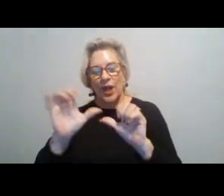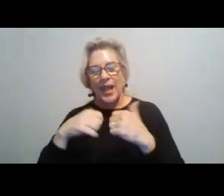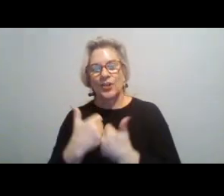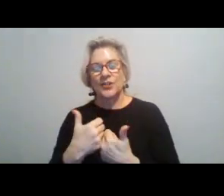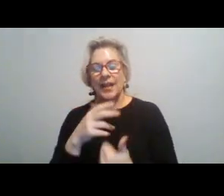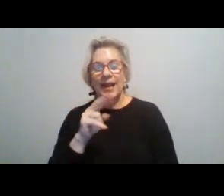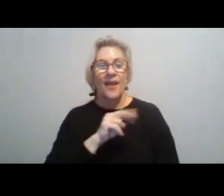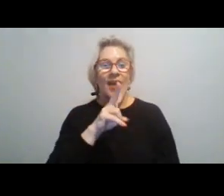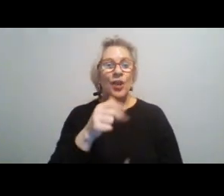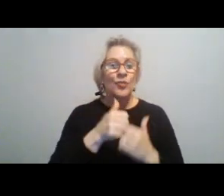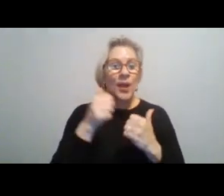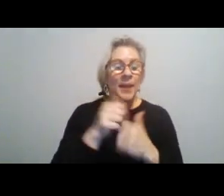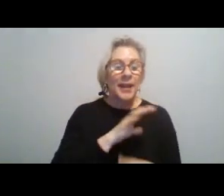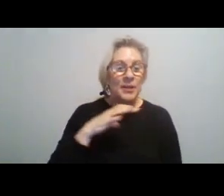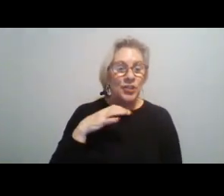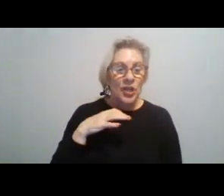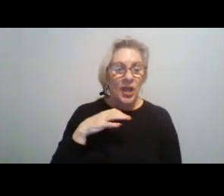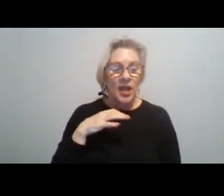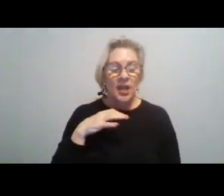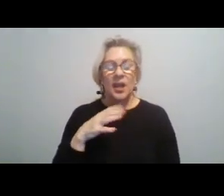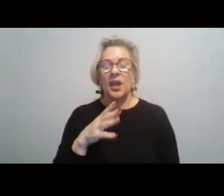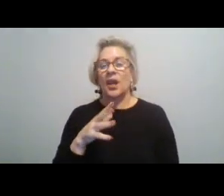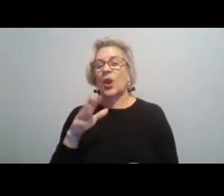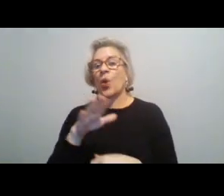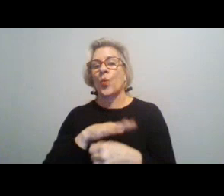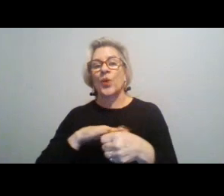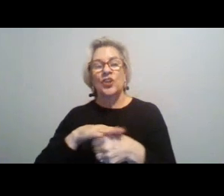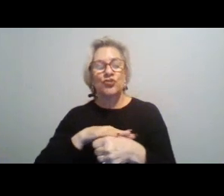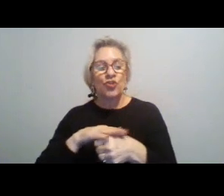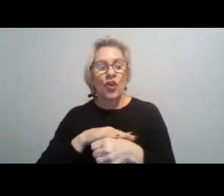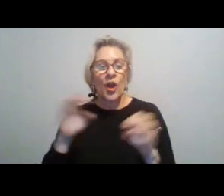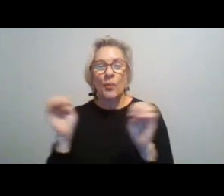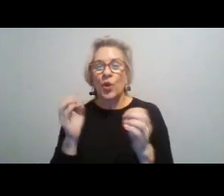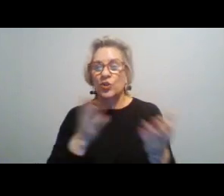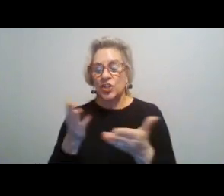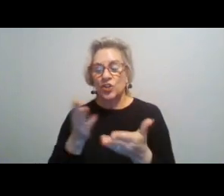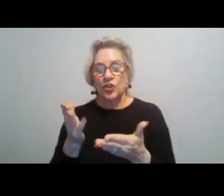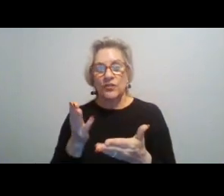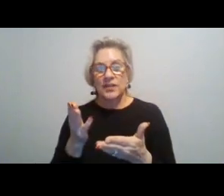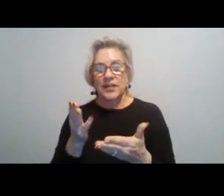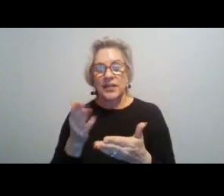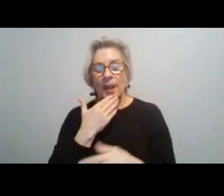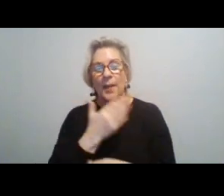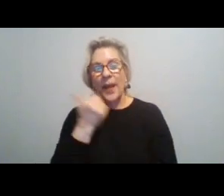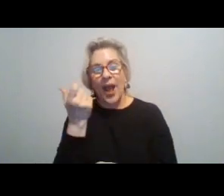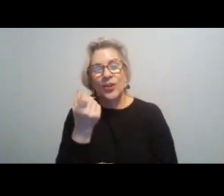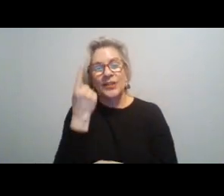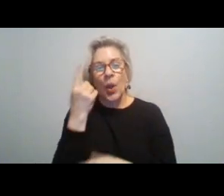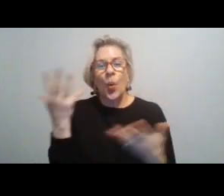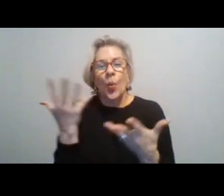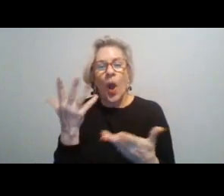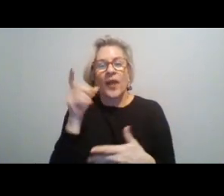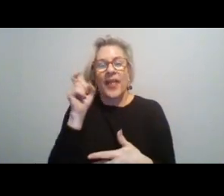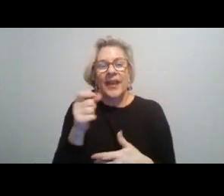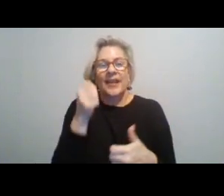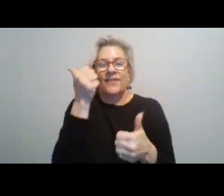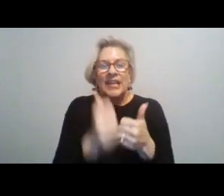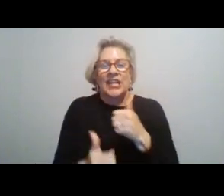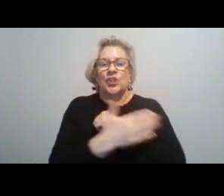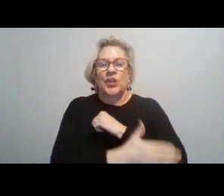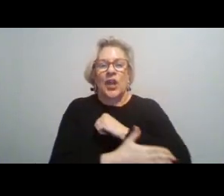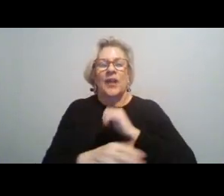County Transportation Commission and the regional county offices of emergency services to best understand the needs of each county and really